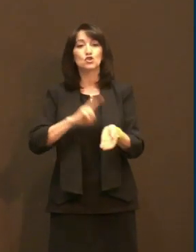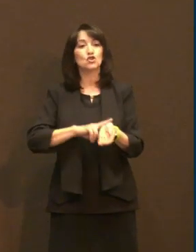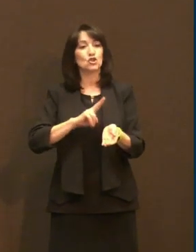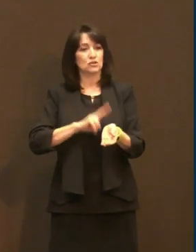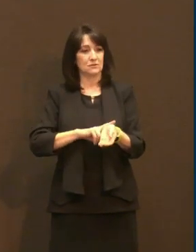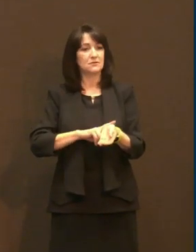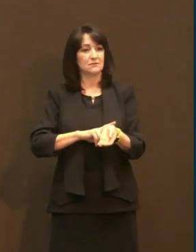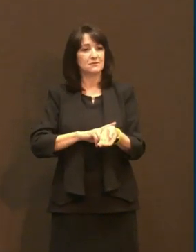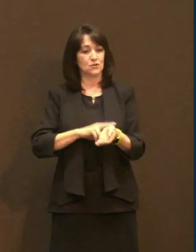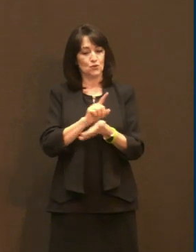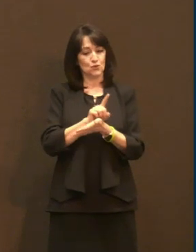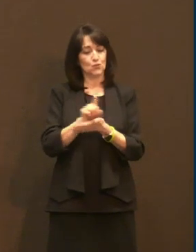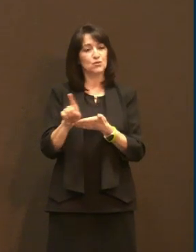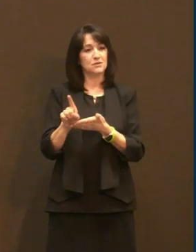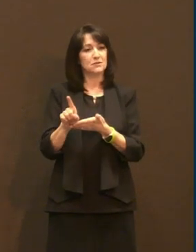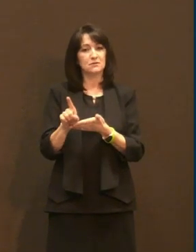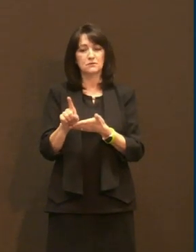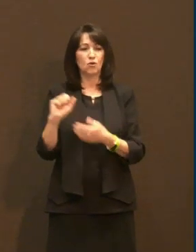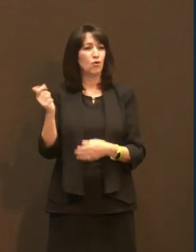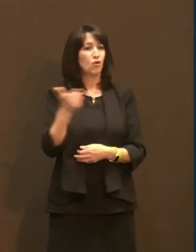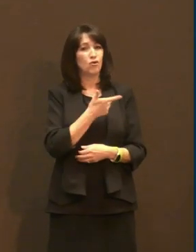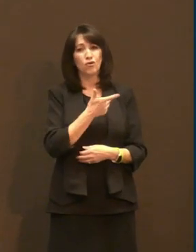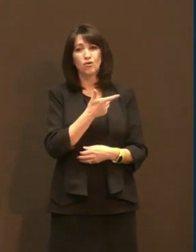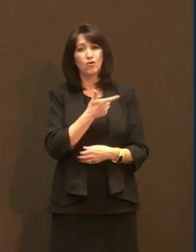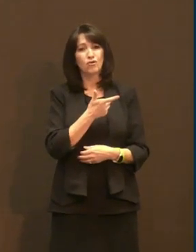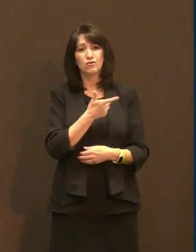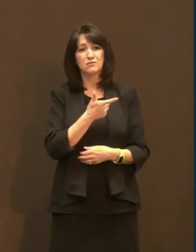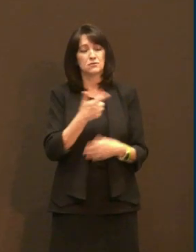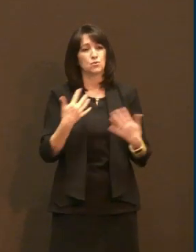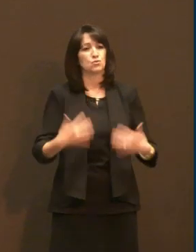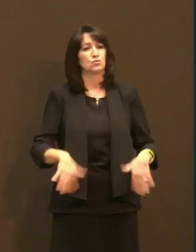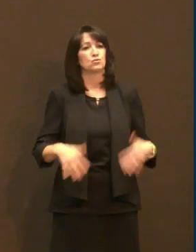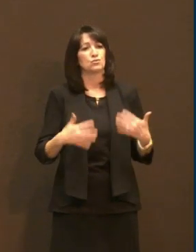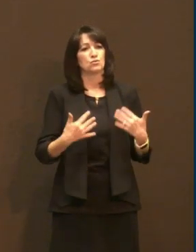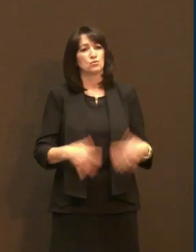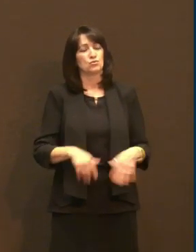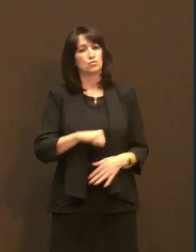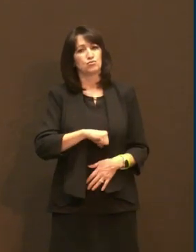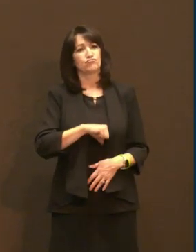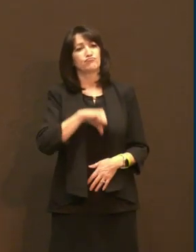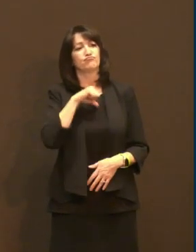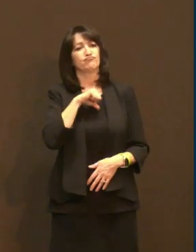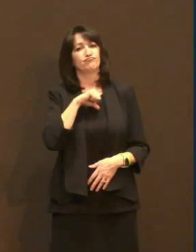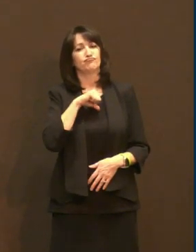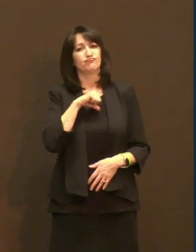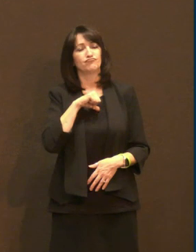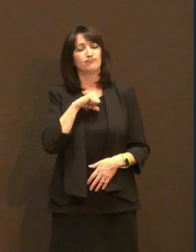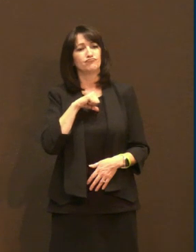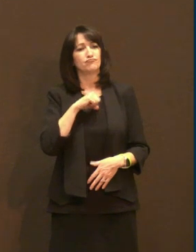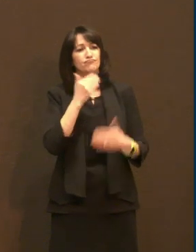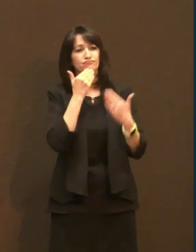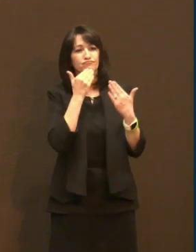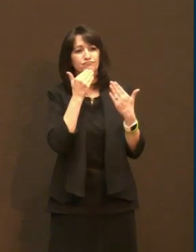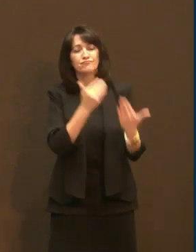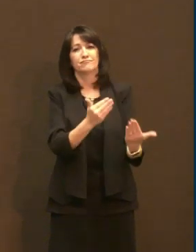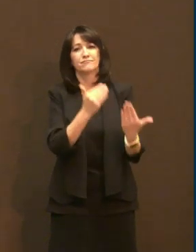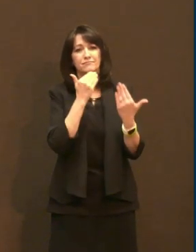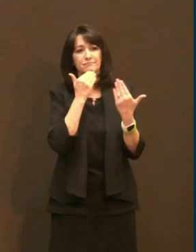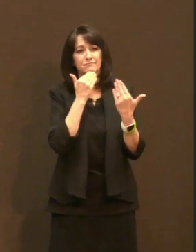think all of us are in awe and with great and deep appreciation for what our